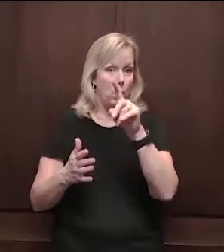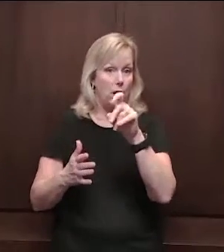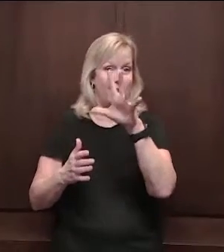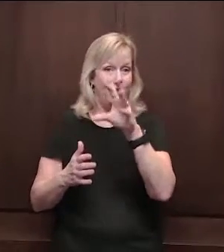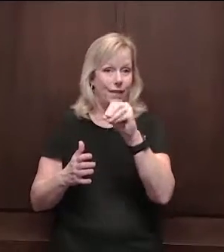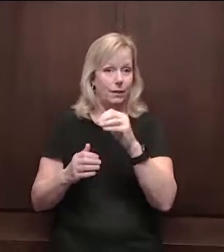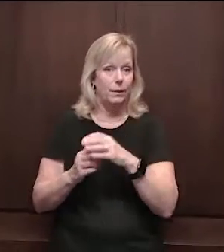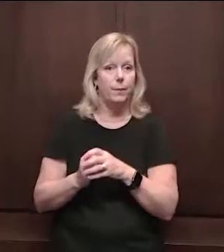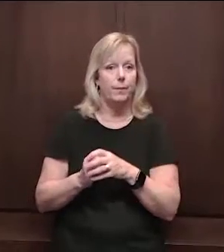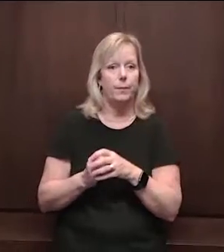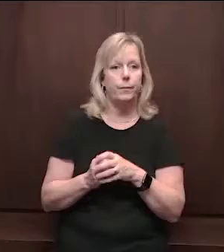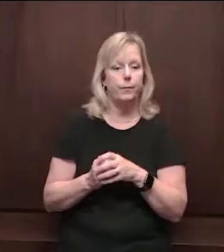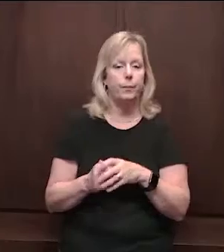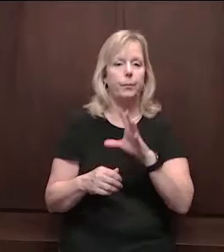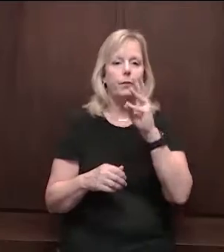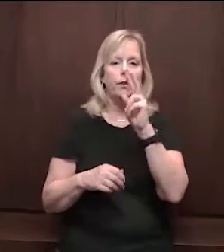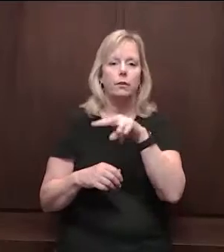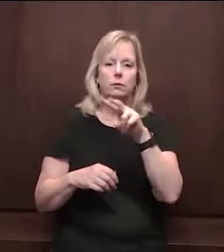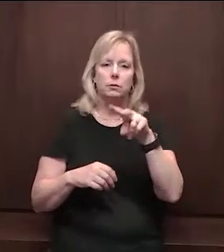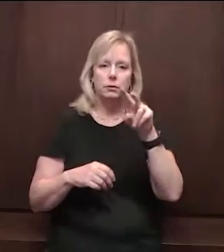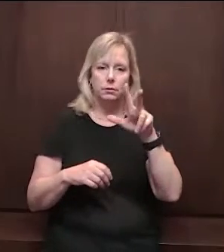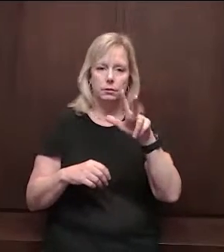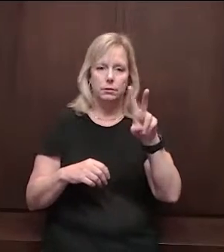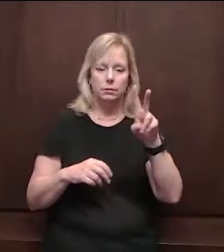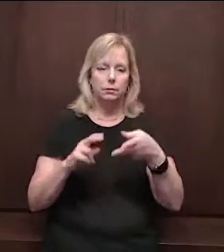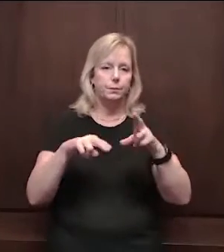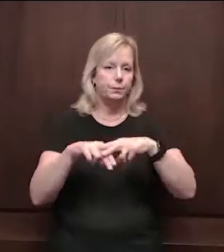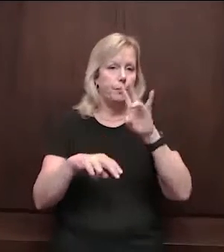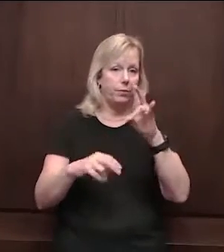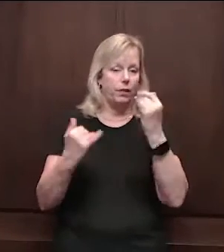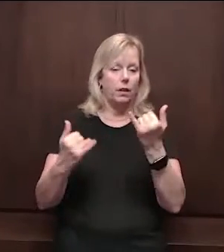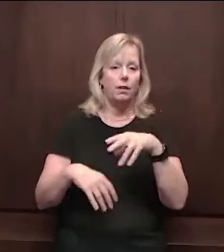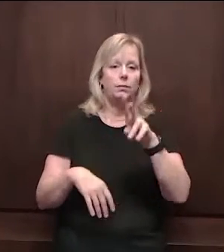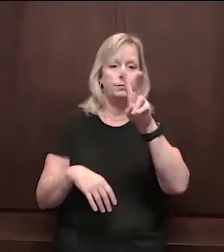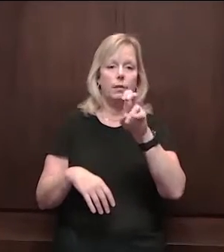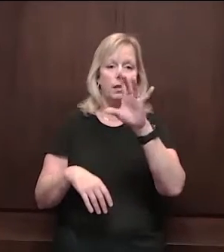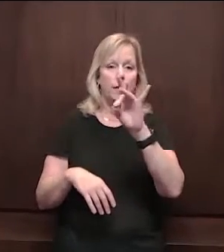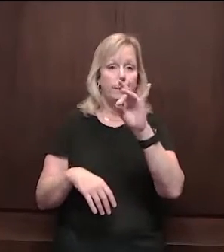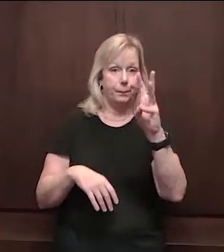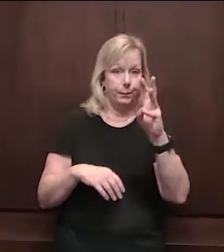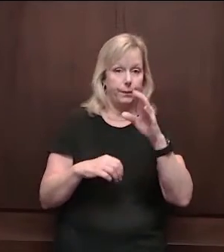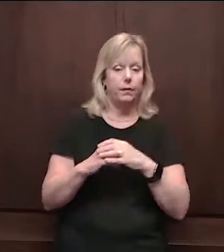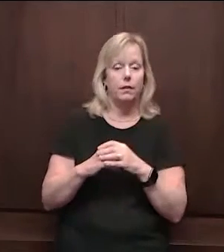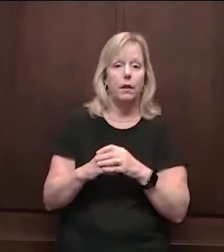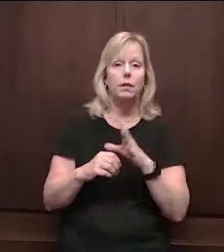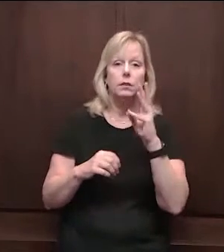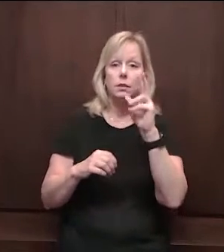1,150. 62232, up 7 to 286.